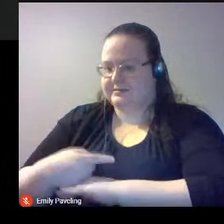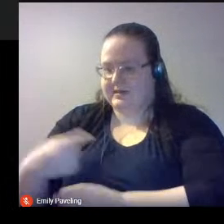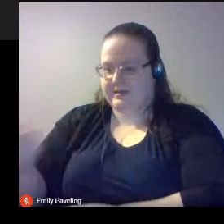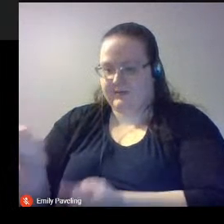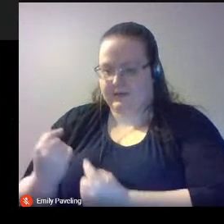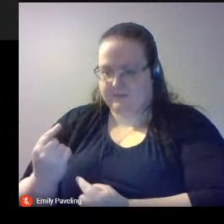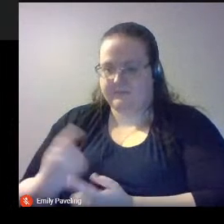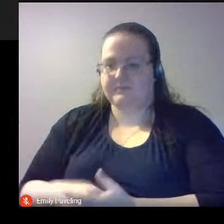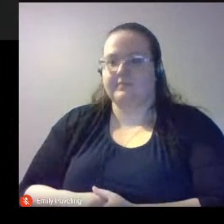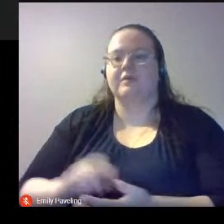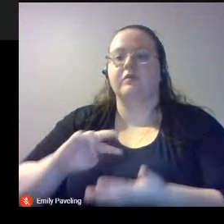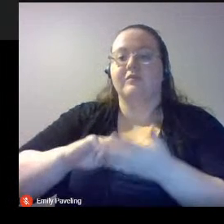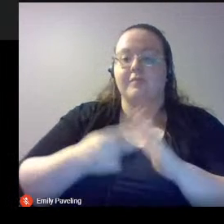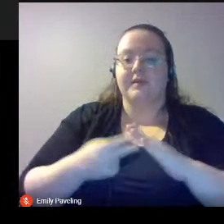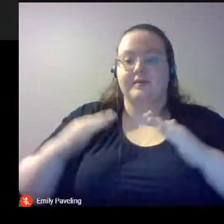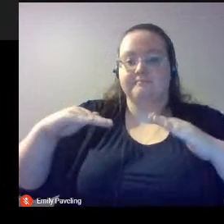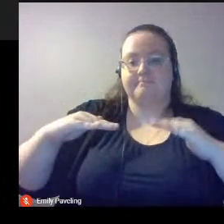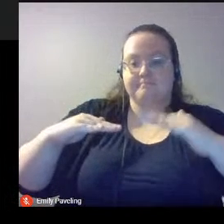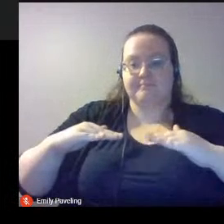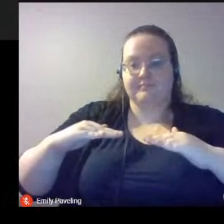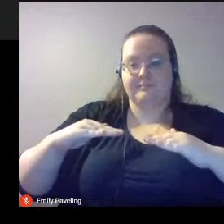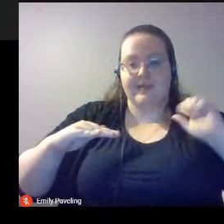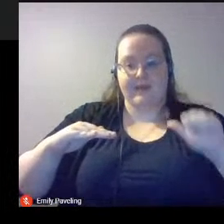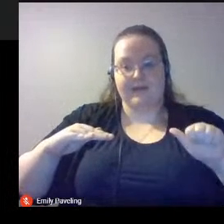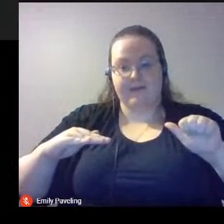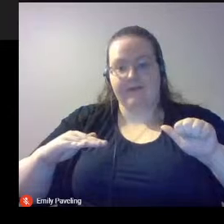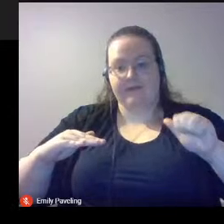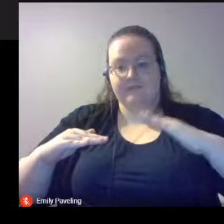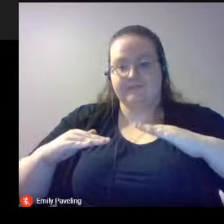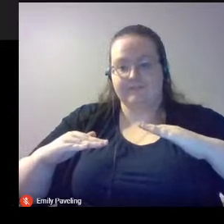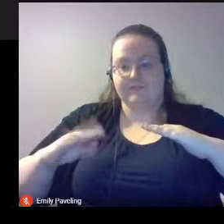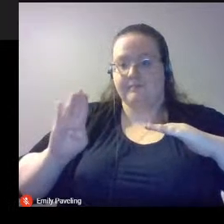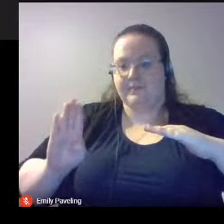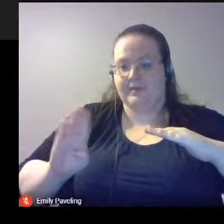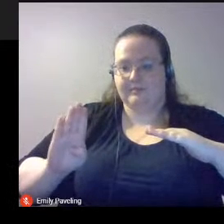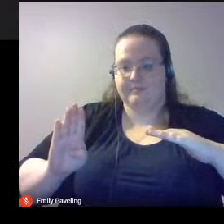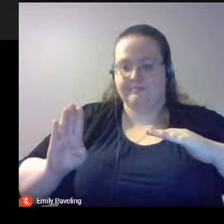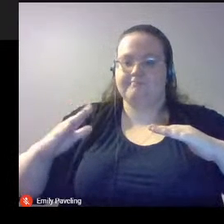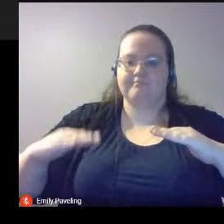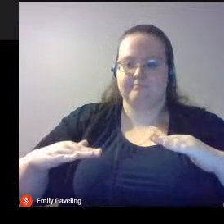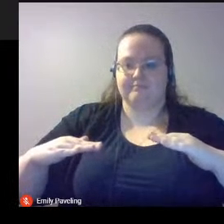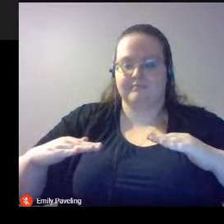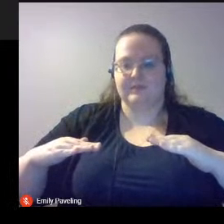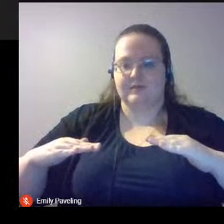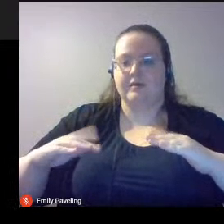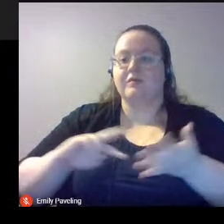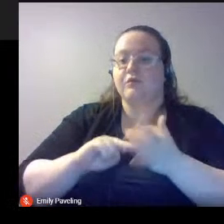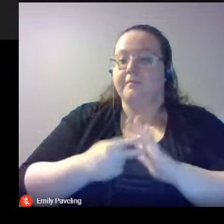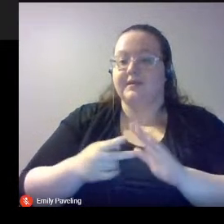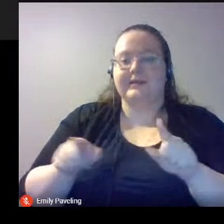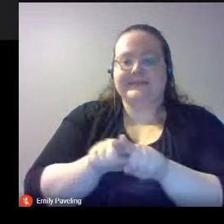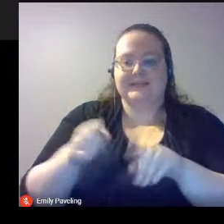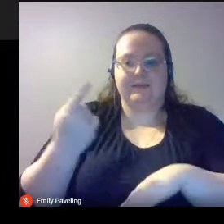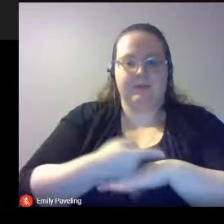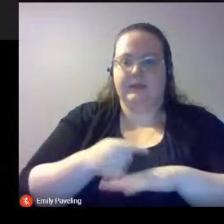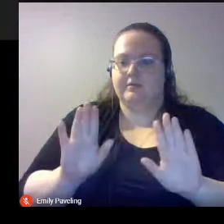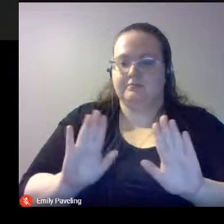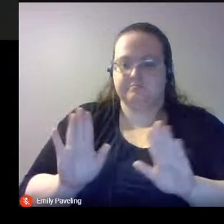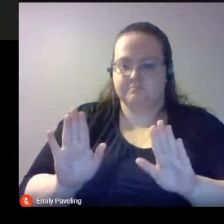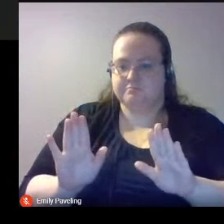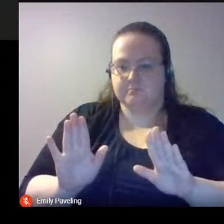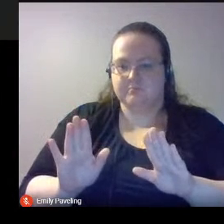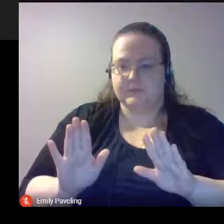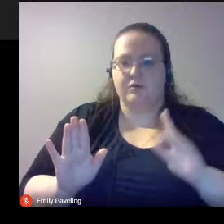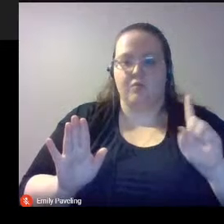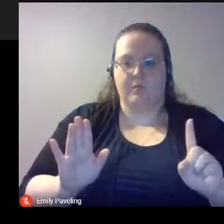see each of those pairs of desks, one would be a cohort A student and the other would be a cohort B student that would not be there on the same day. So by doing